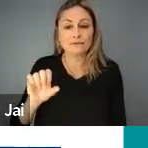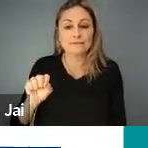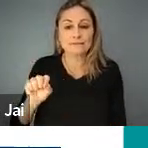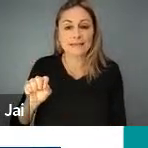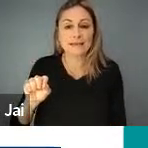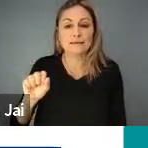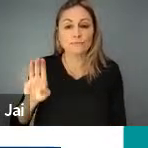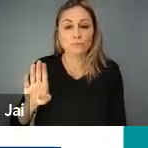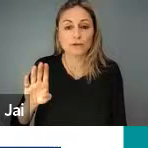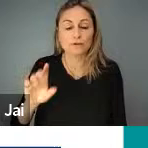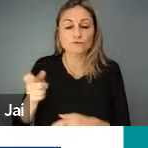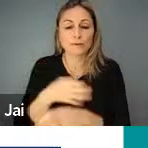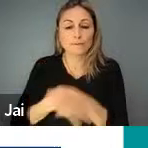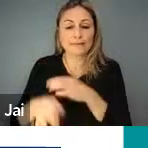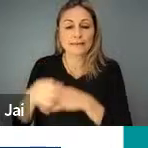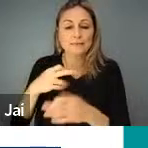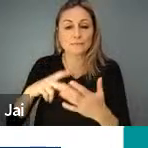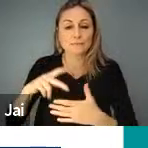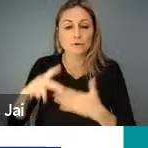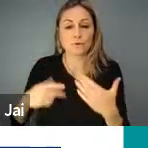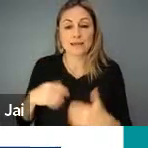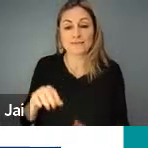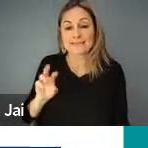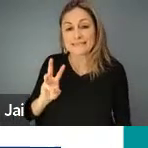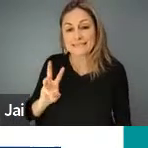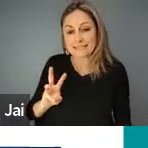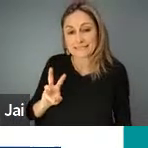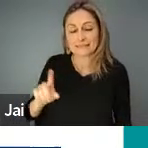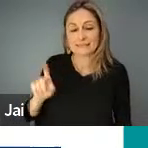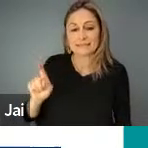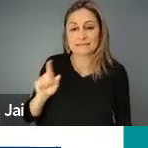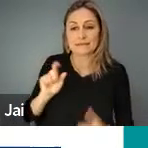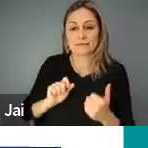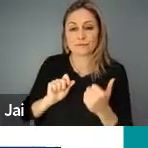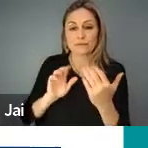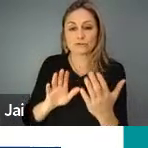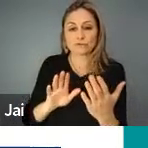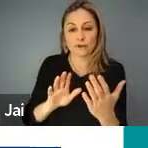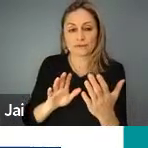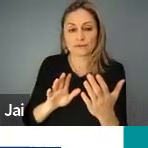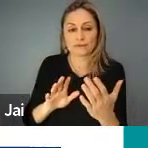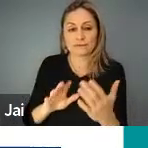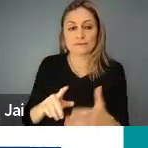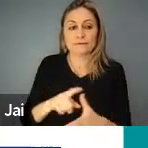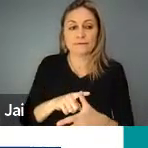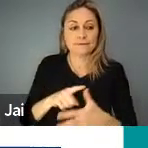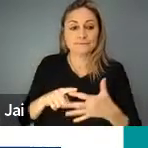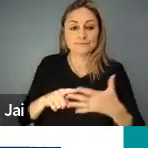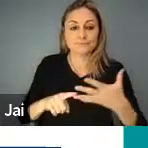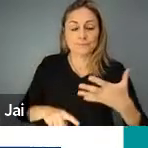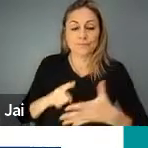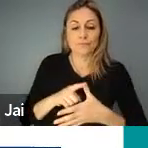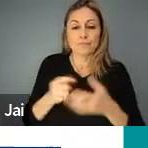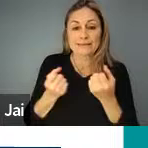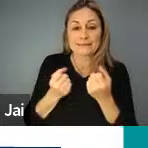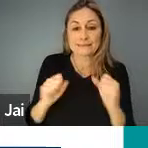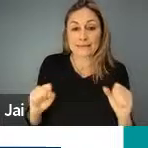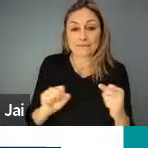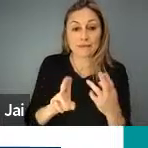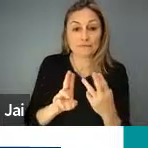we have 6 problem statements, 6 needs that need to be addressed. Safety of the